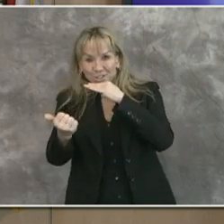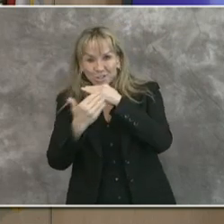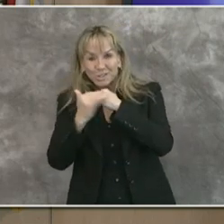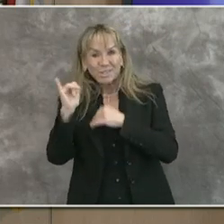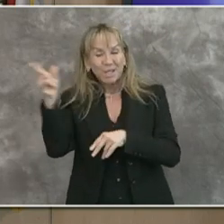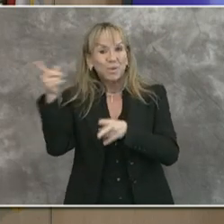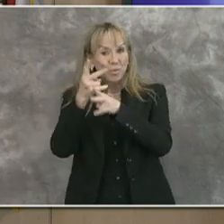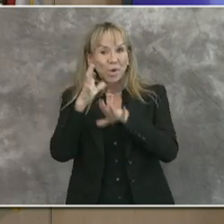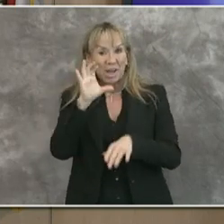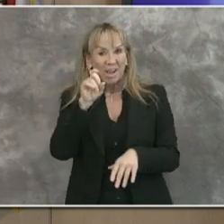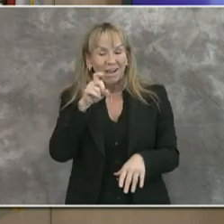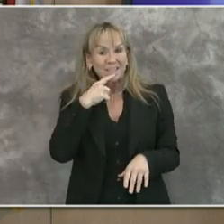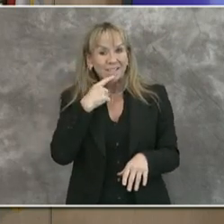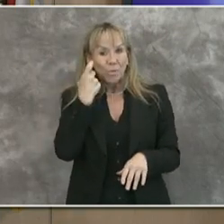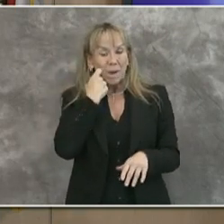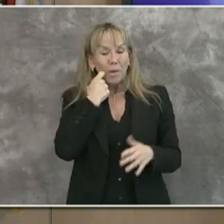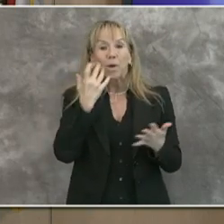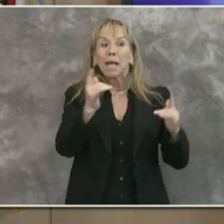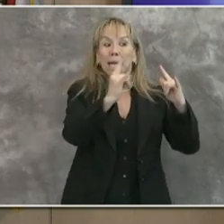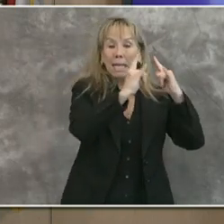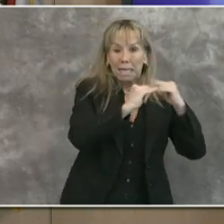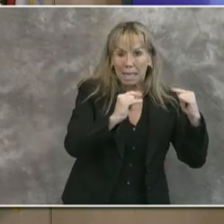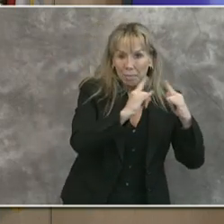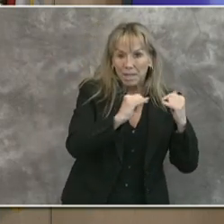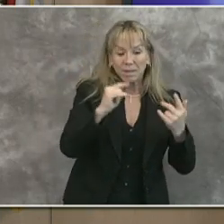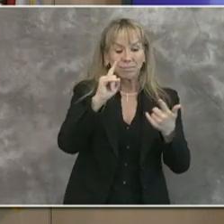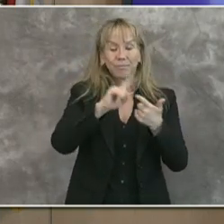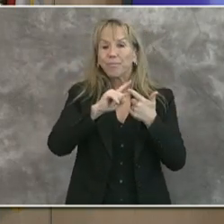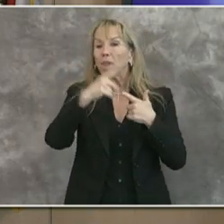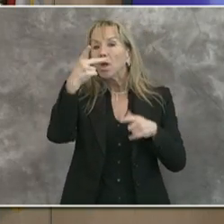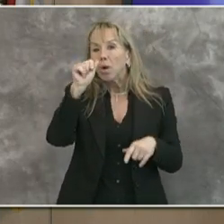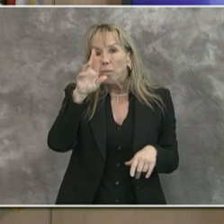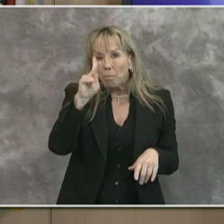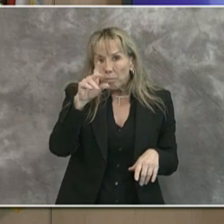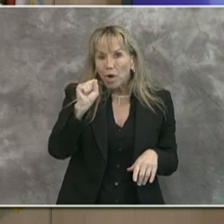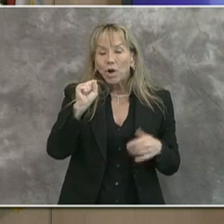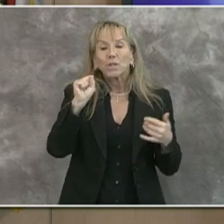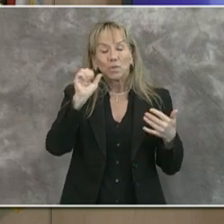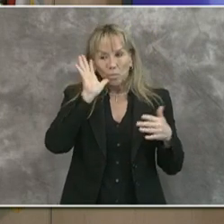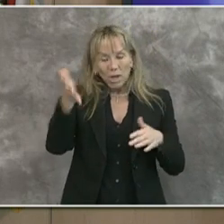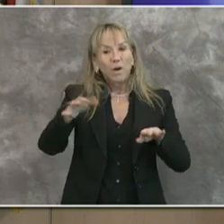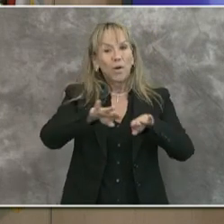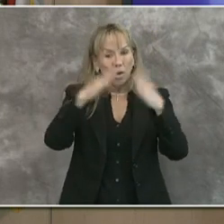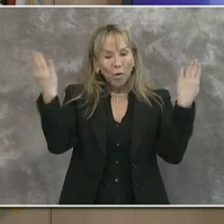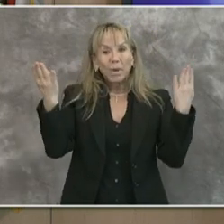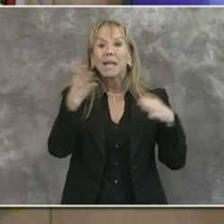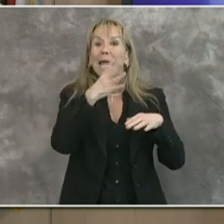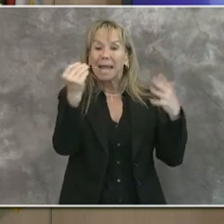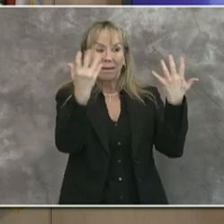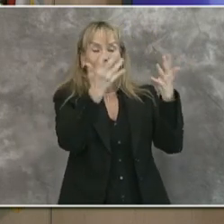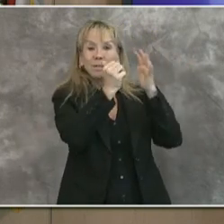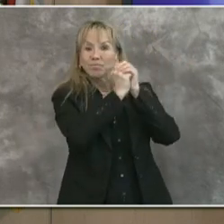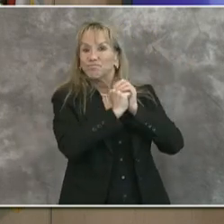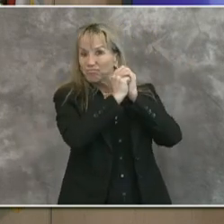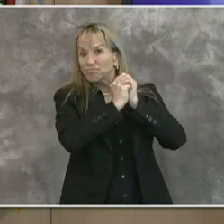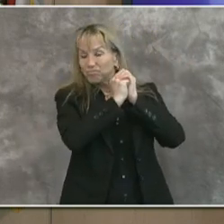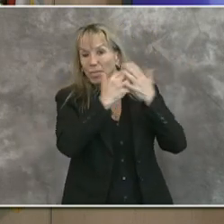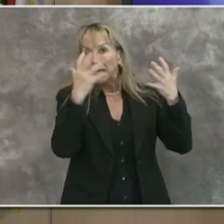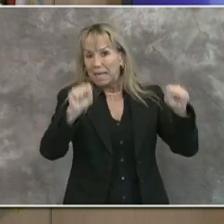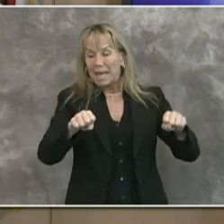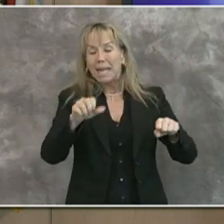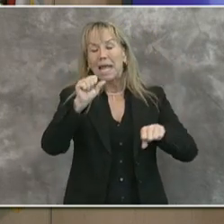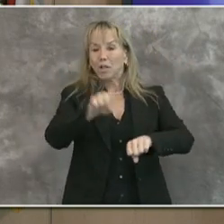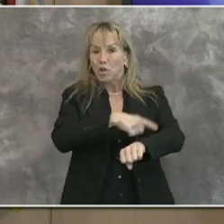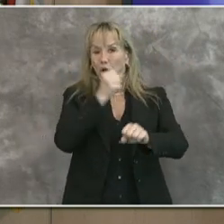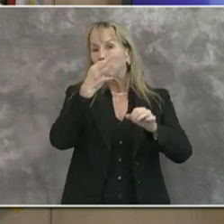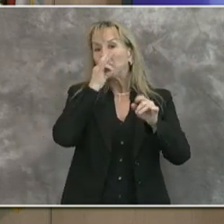to, camping and parks, and of course places of worship are allowed to be open, provided they do not exceed 100 attendees or